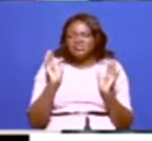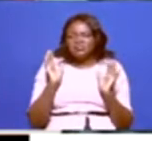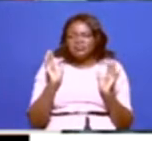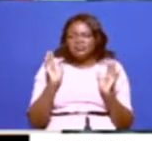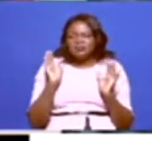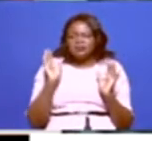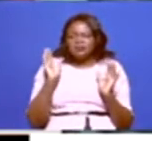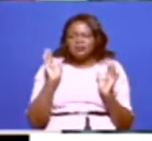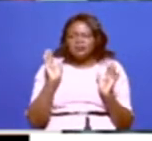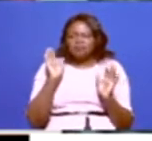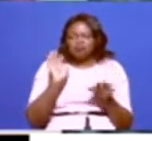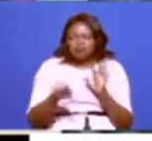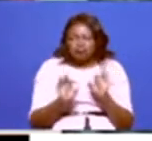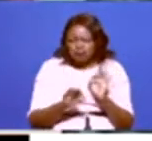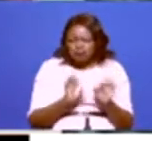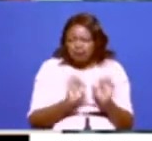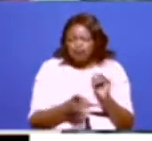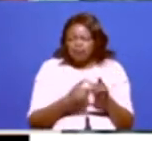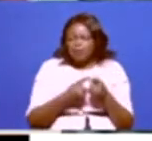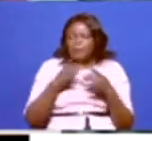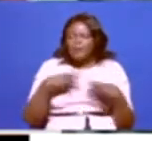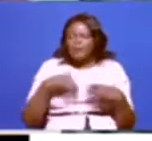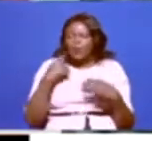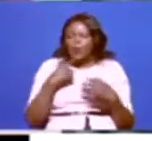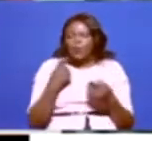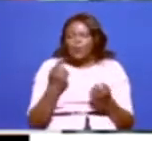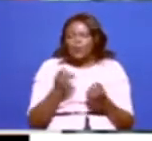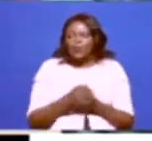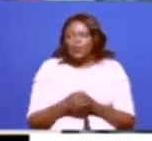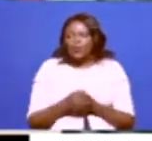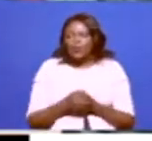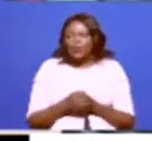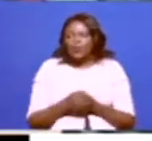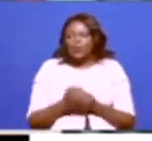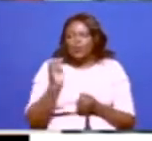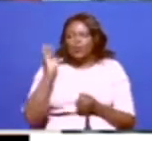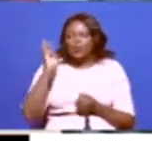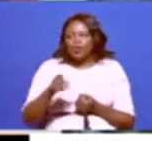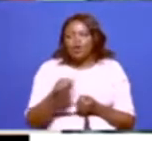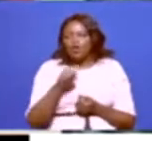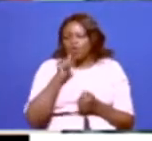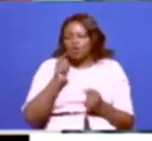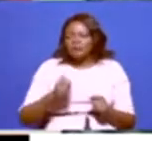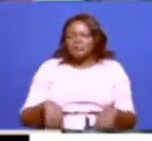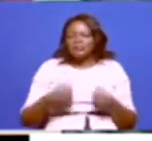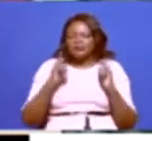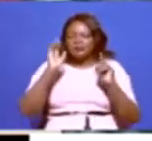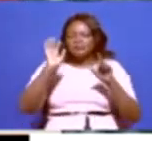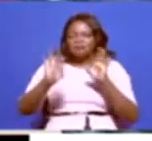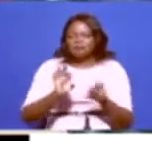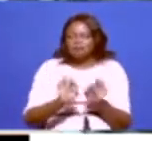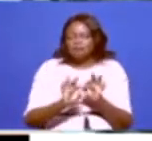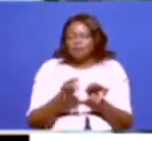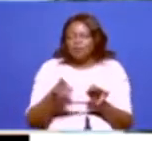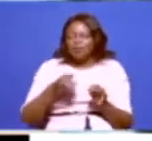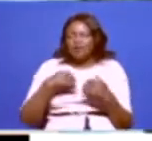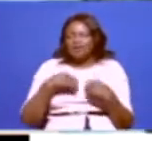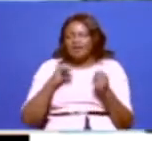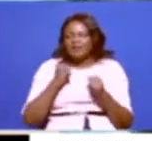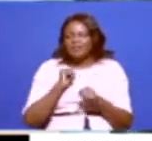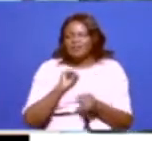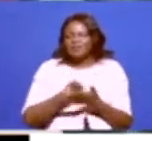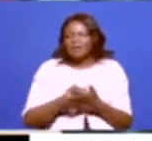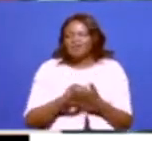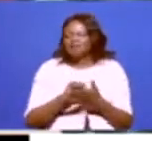kwenye primaries, wale ambao watakuwa hawakufaulu kwenye primaries, tumekubaliana hatutawaacha